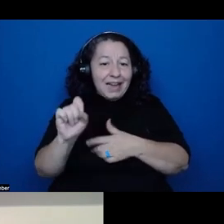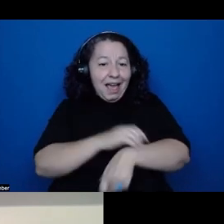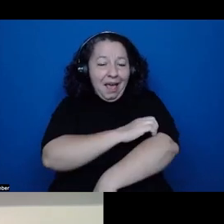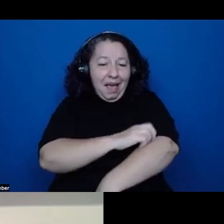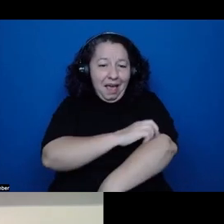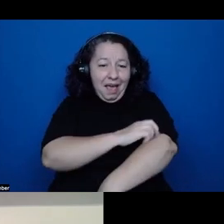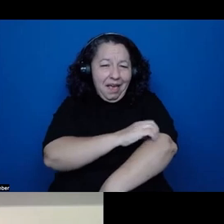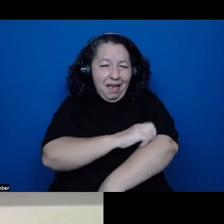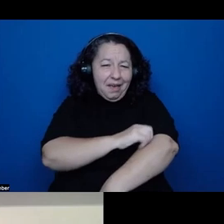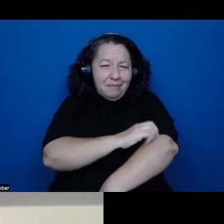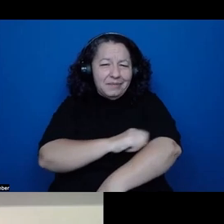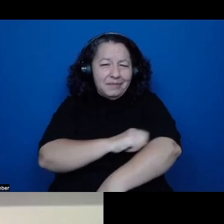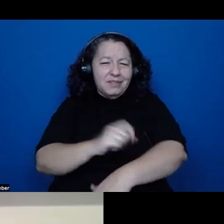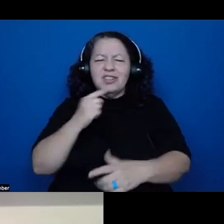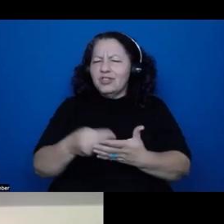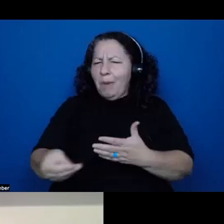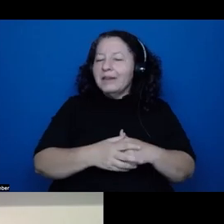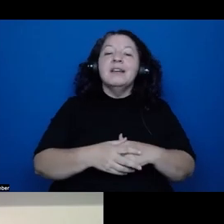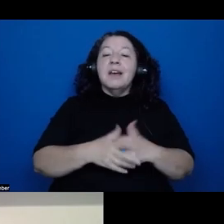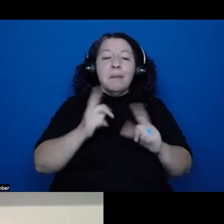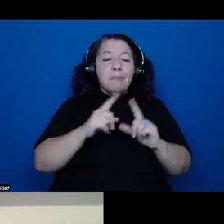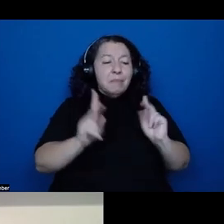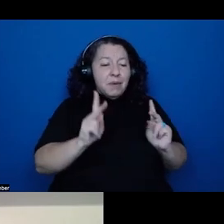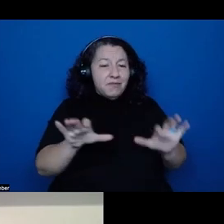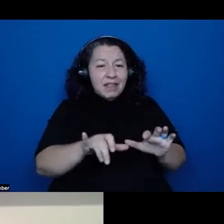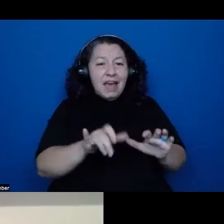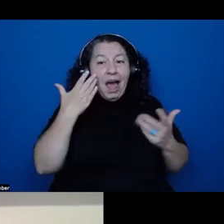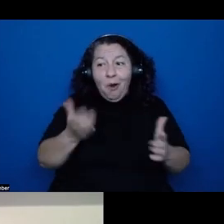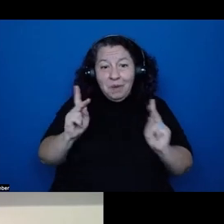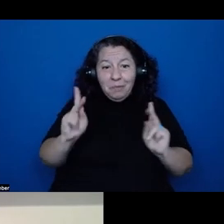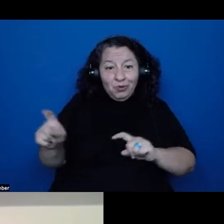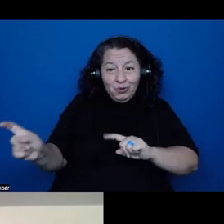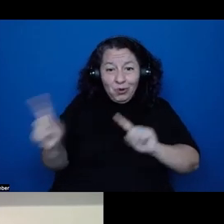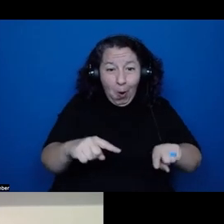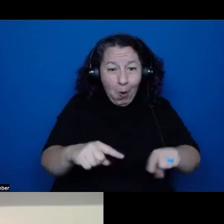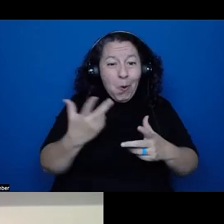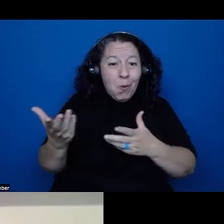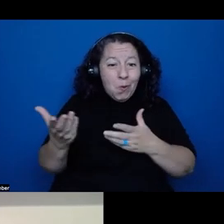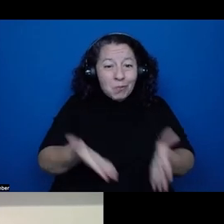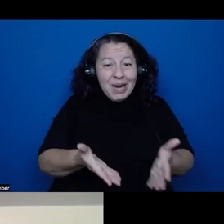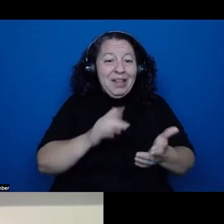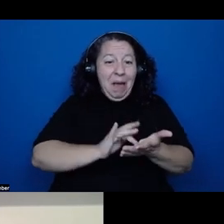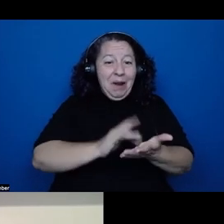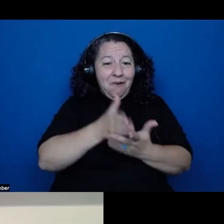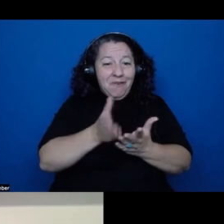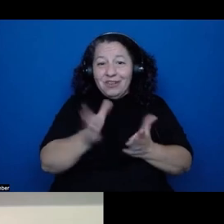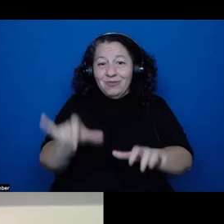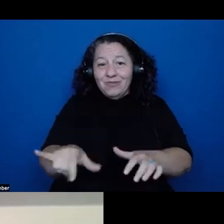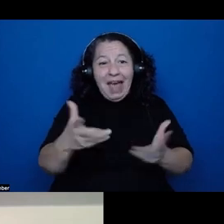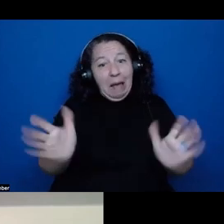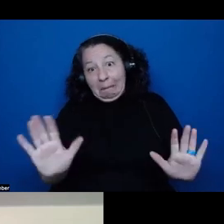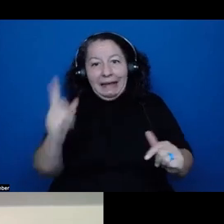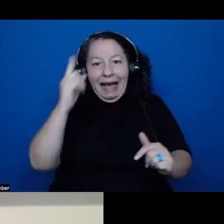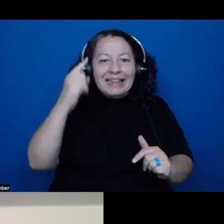I don't know if people should take their medical files into a workshop and do poetry. Like I think if you want to do that at home,